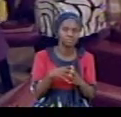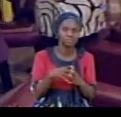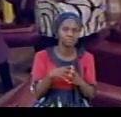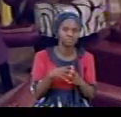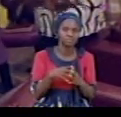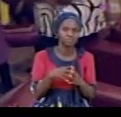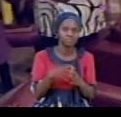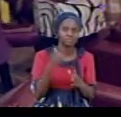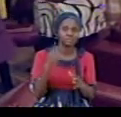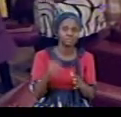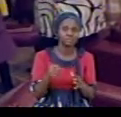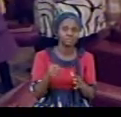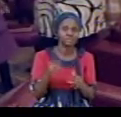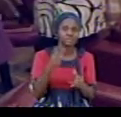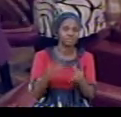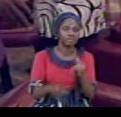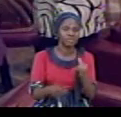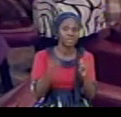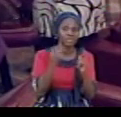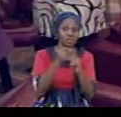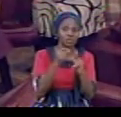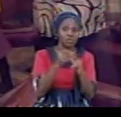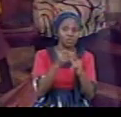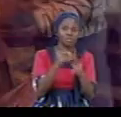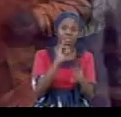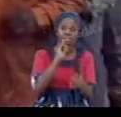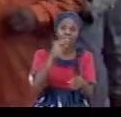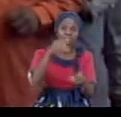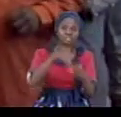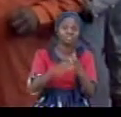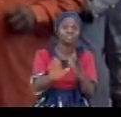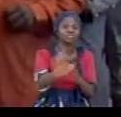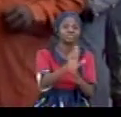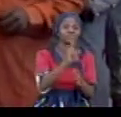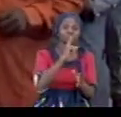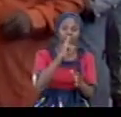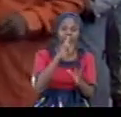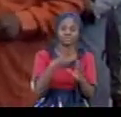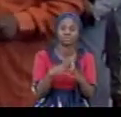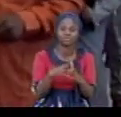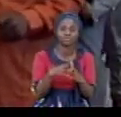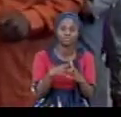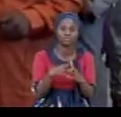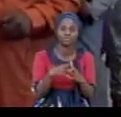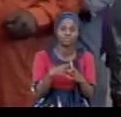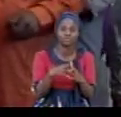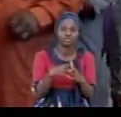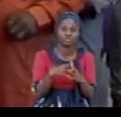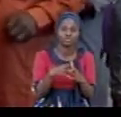The final word is in your mouth.